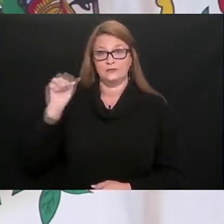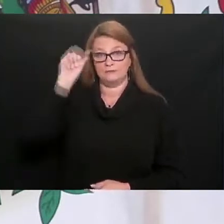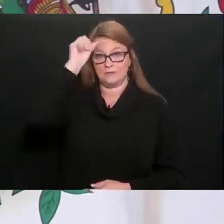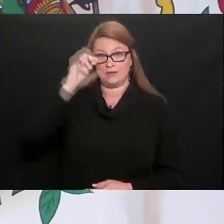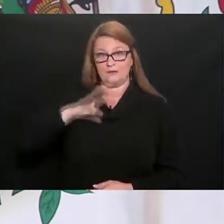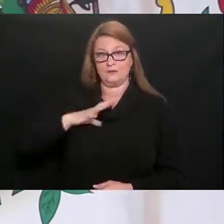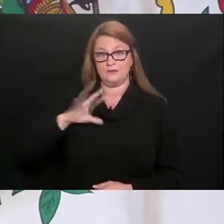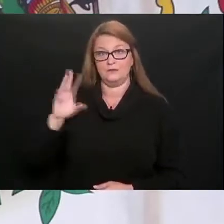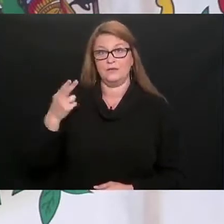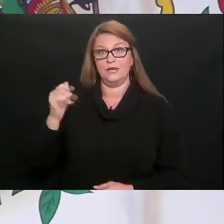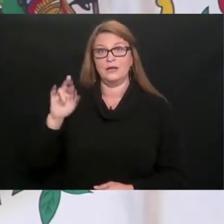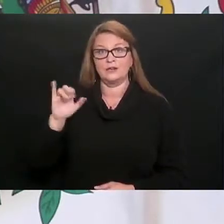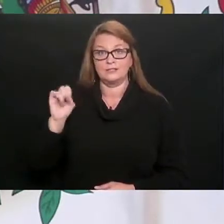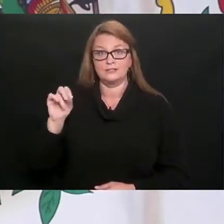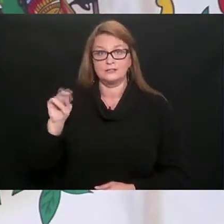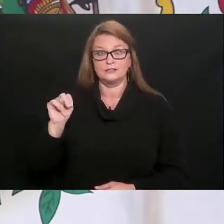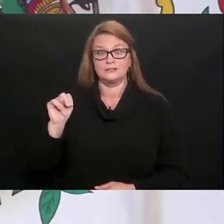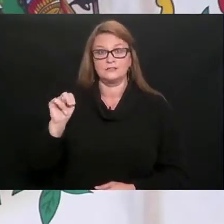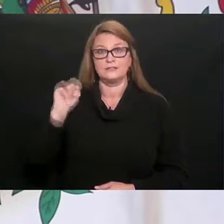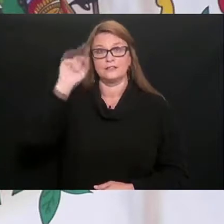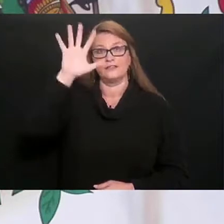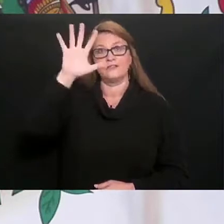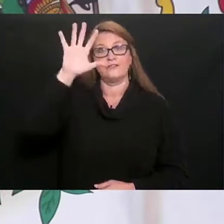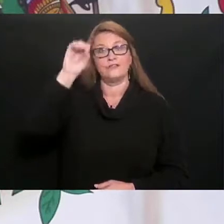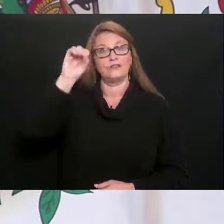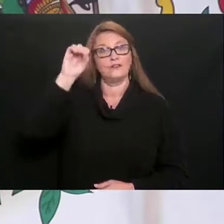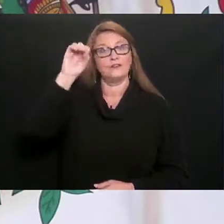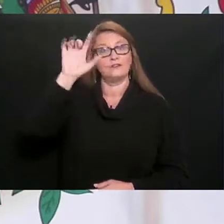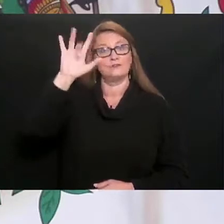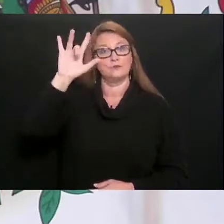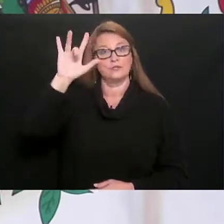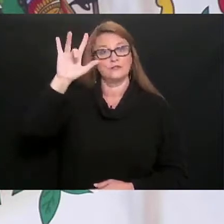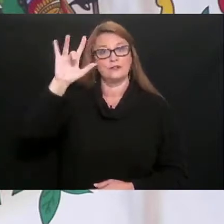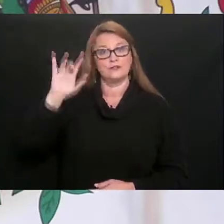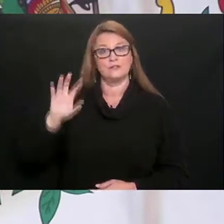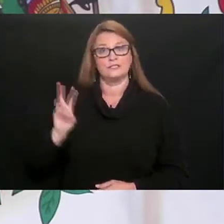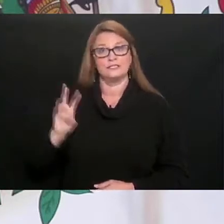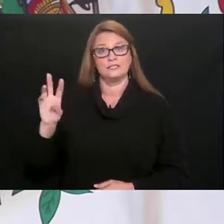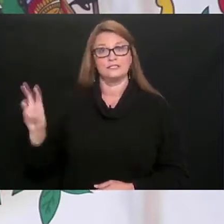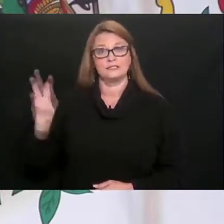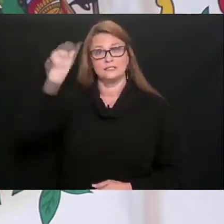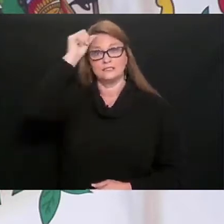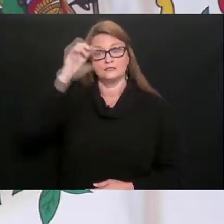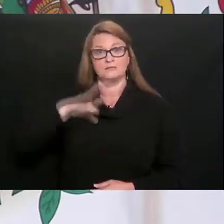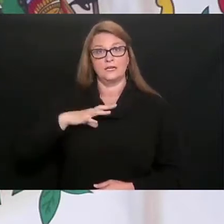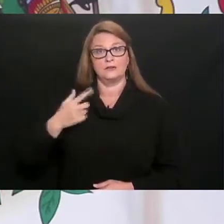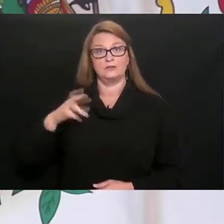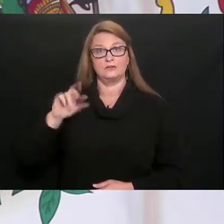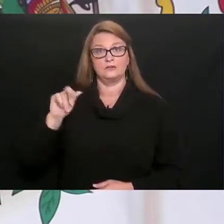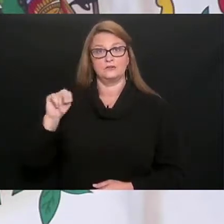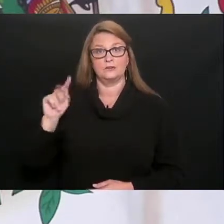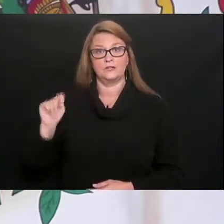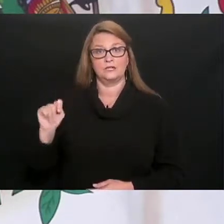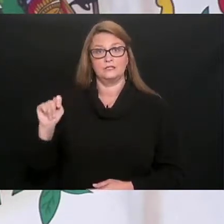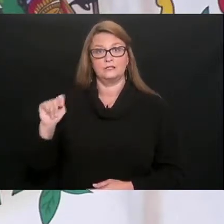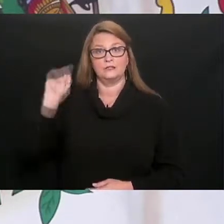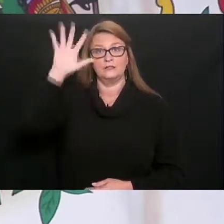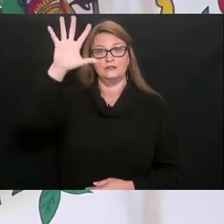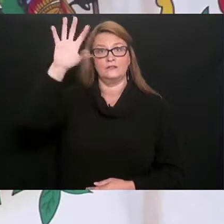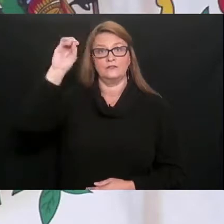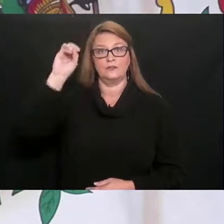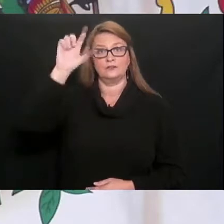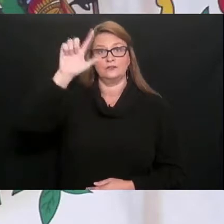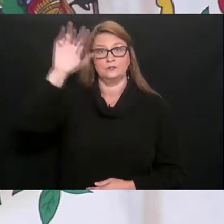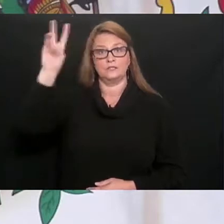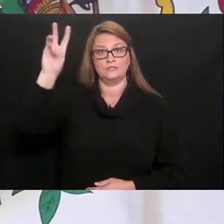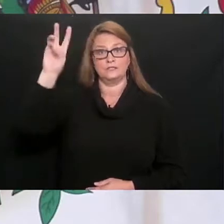male from Harrison County. The 5,025th death, a 66-year-old male from Grant County. The 5,026th